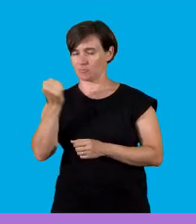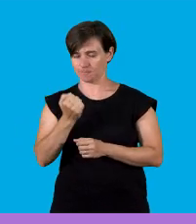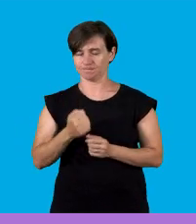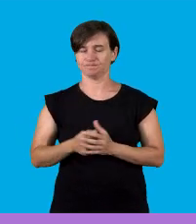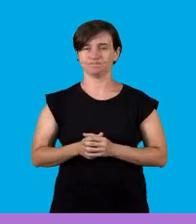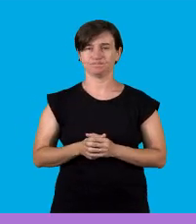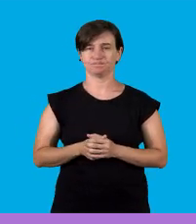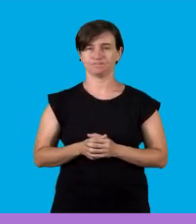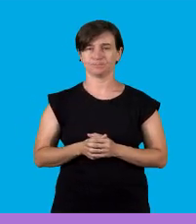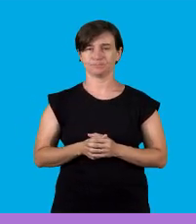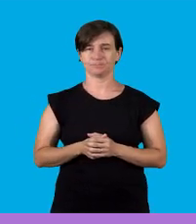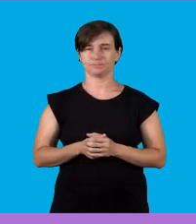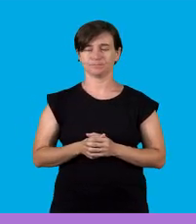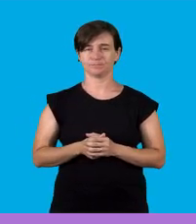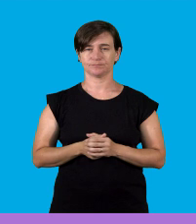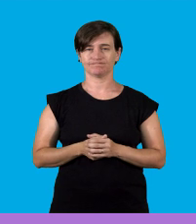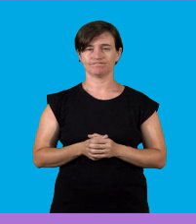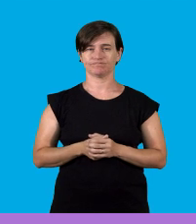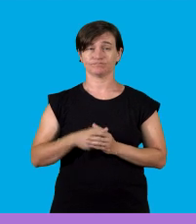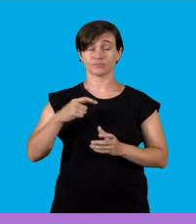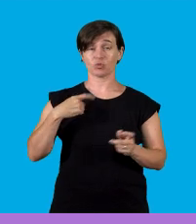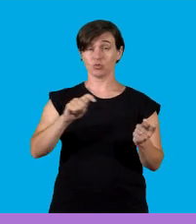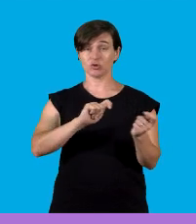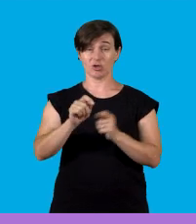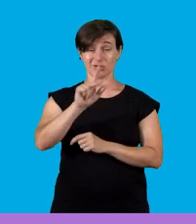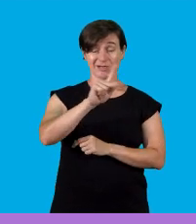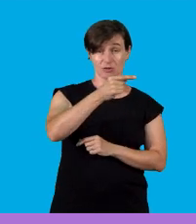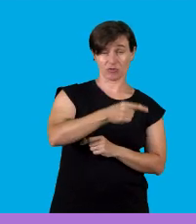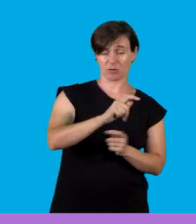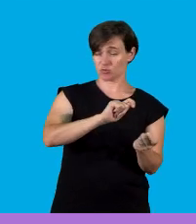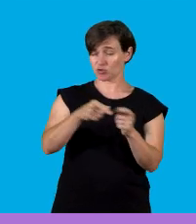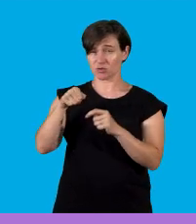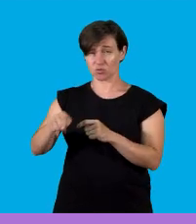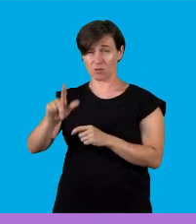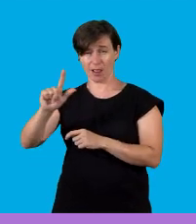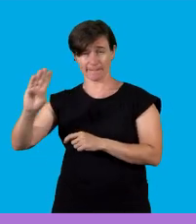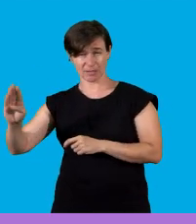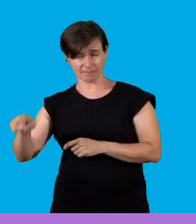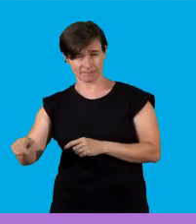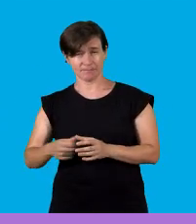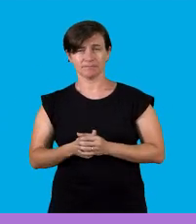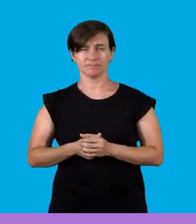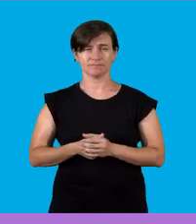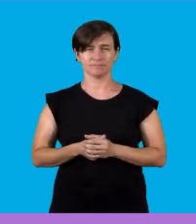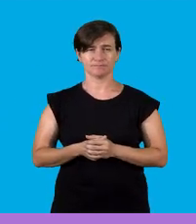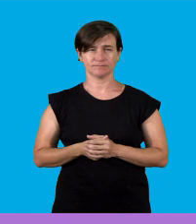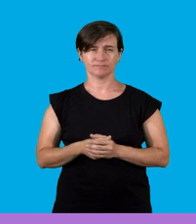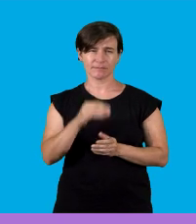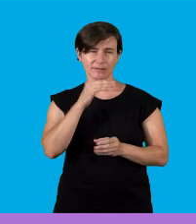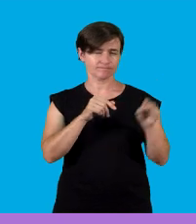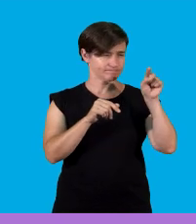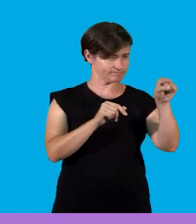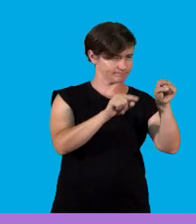what is our table saying? If we convert from kilograms to pounds, we'll take our kilograms